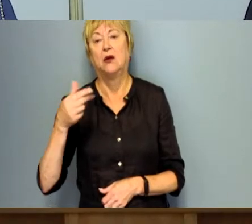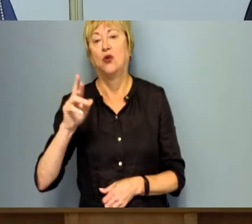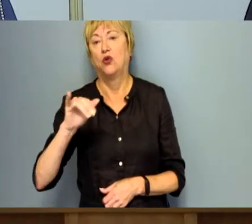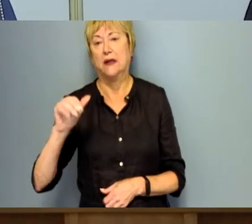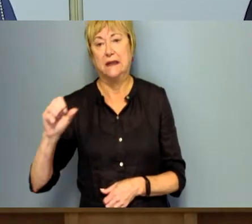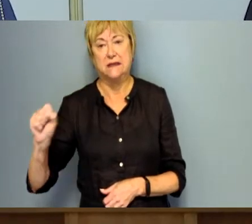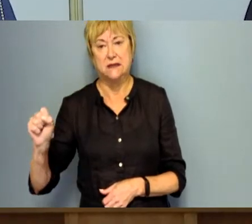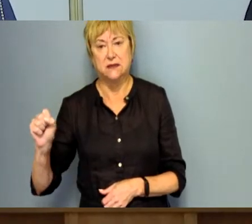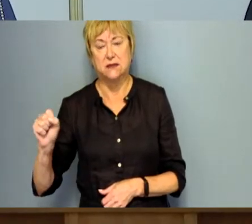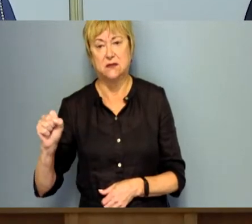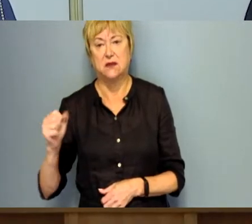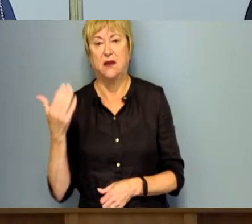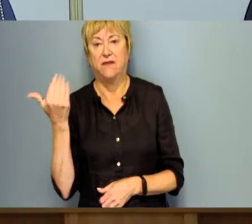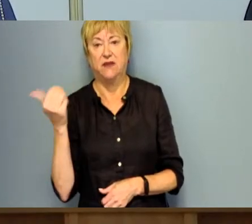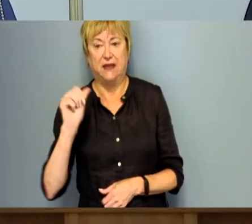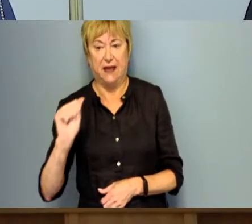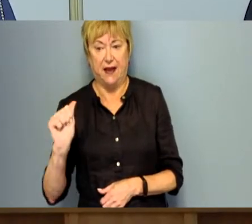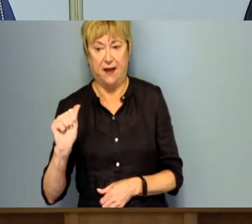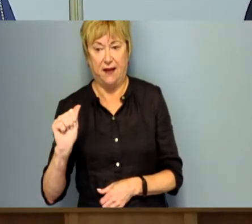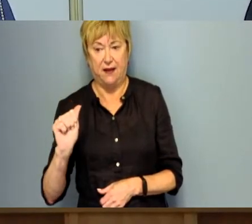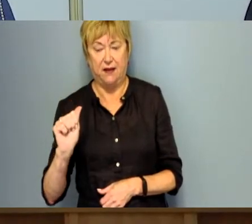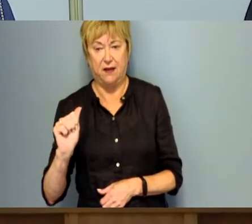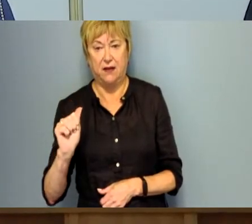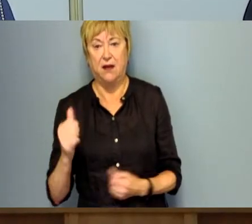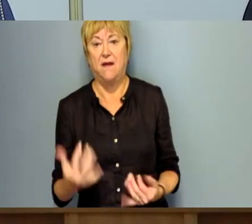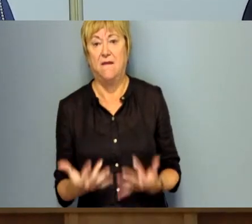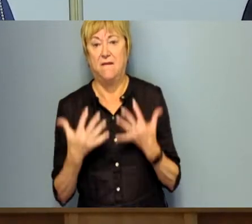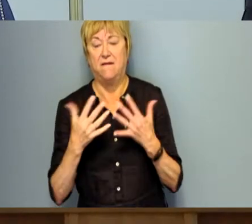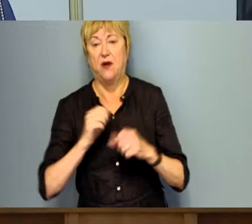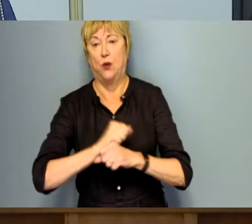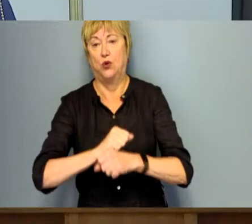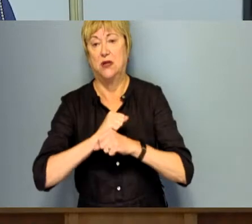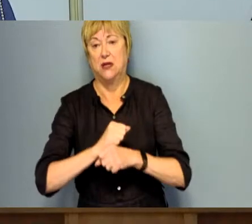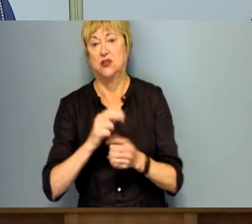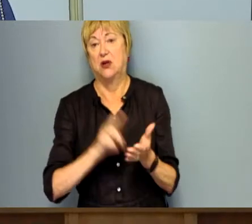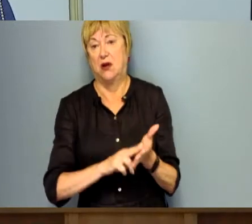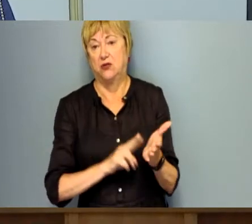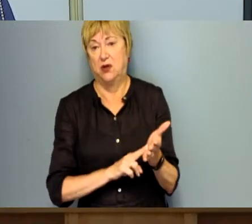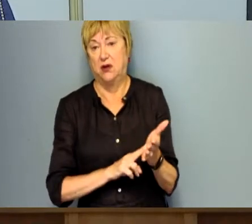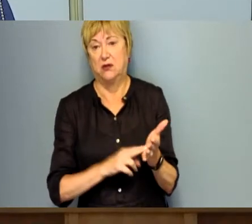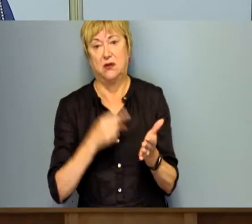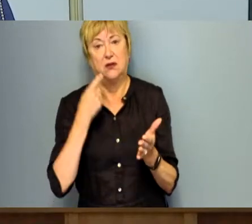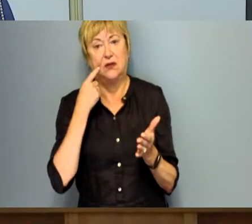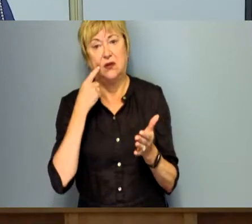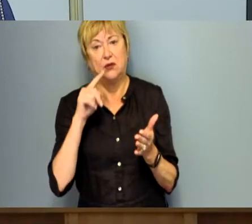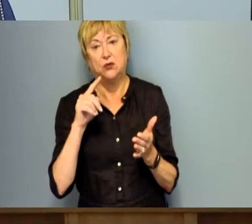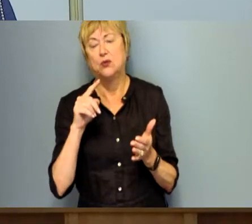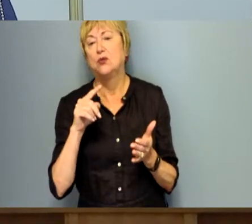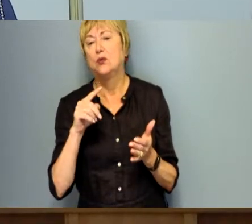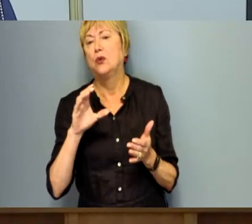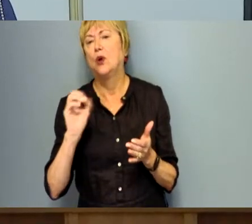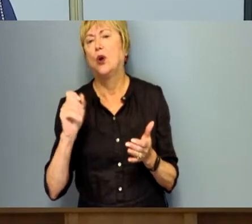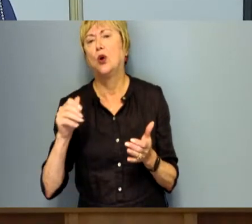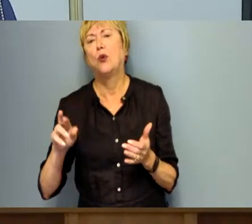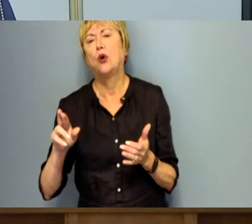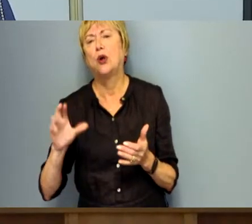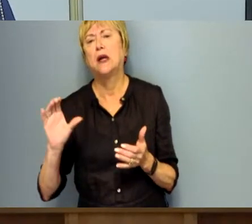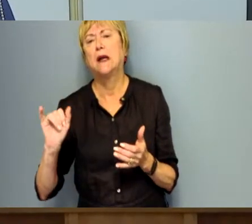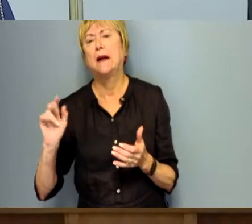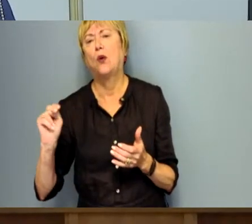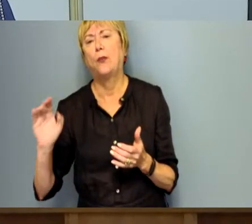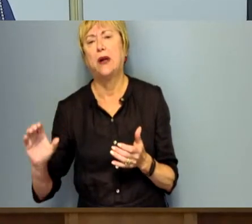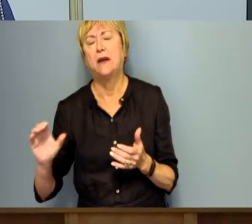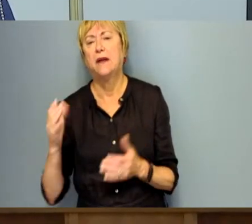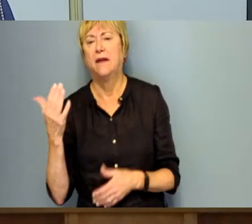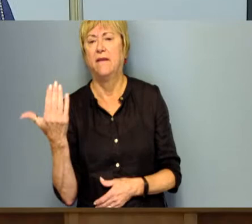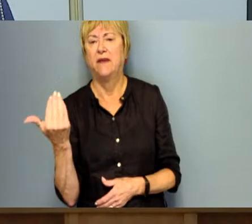We're looking at 15A, the fire protection contract to Guy Cooper Incorporated.